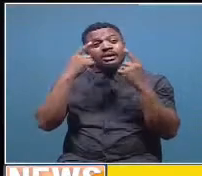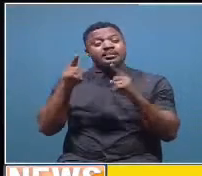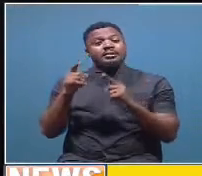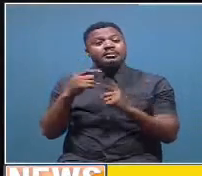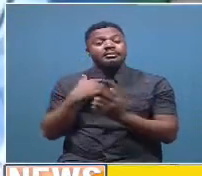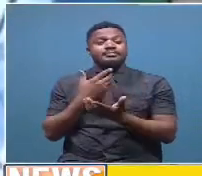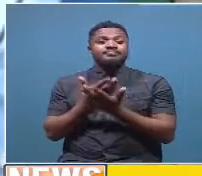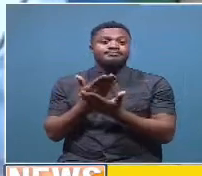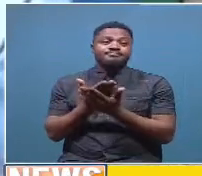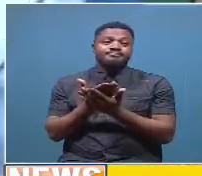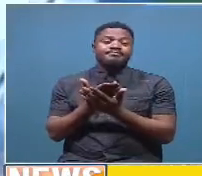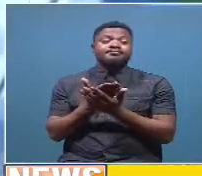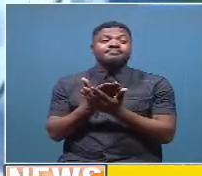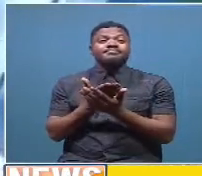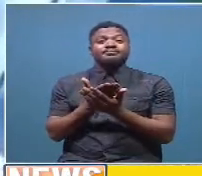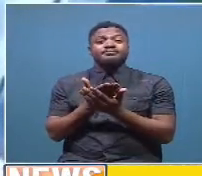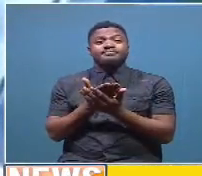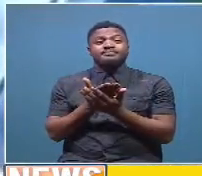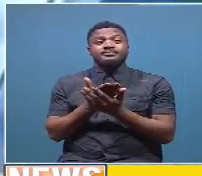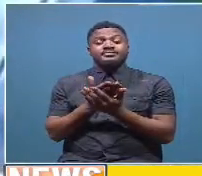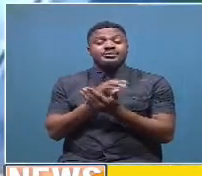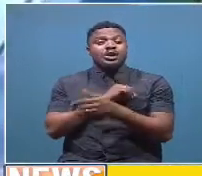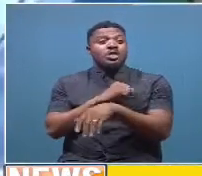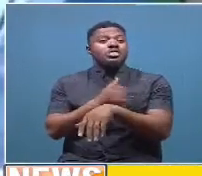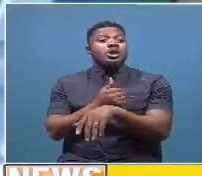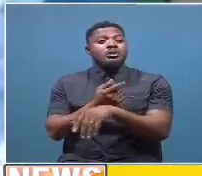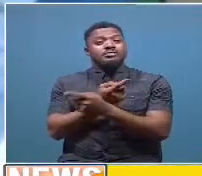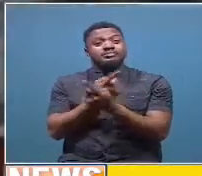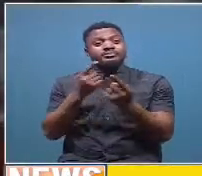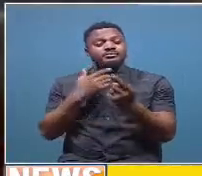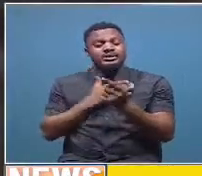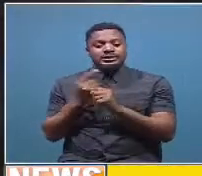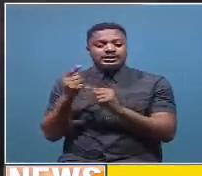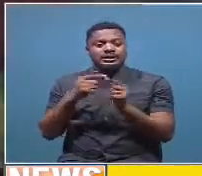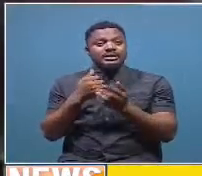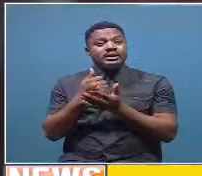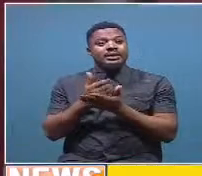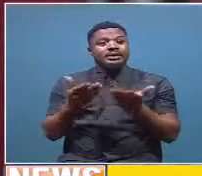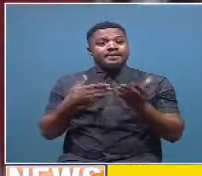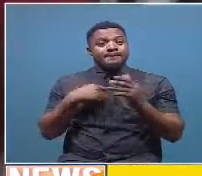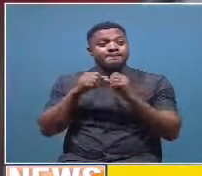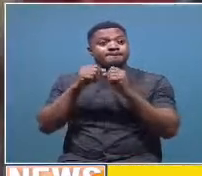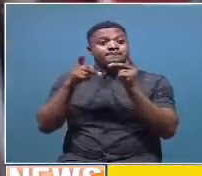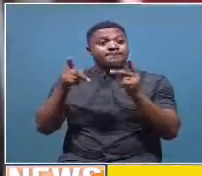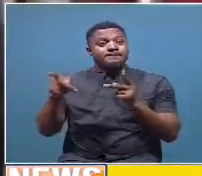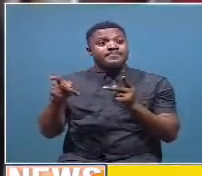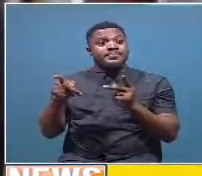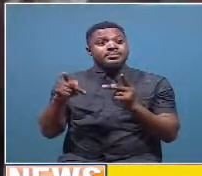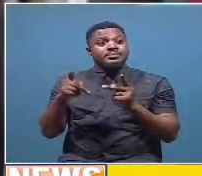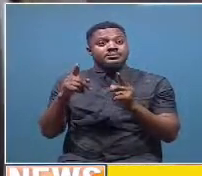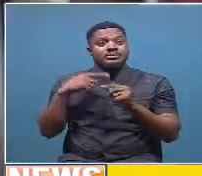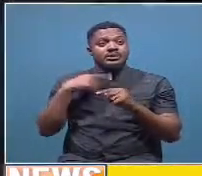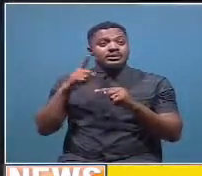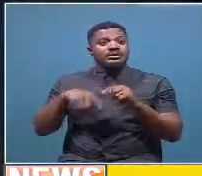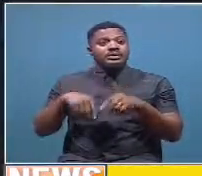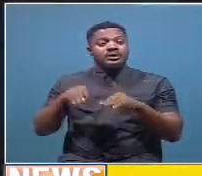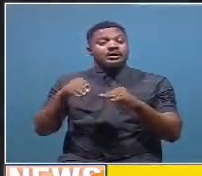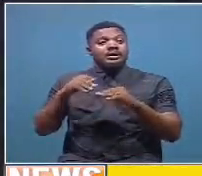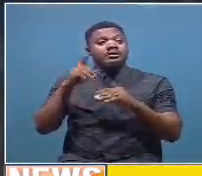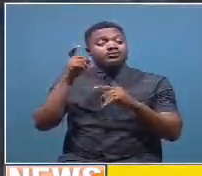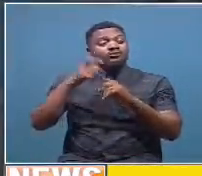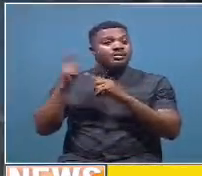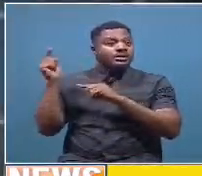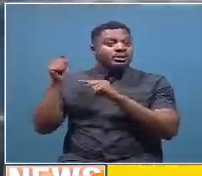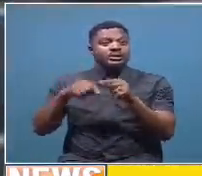are pleading to, to the authorities. They should come to our aid. This is my shop. Okay. So me doshi frafienya to